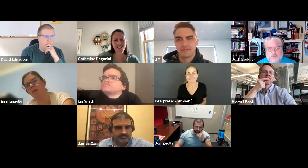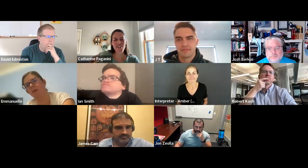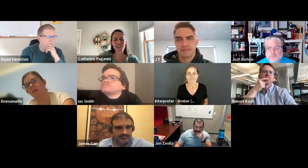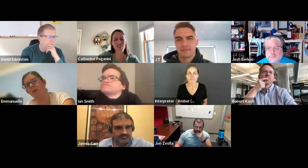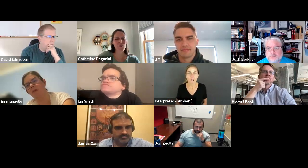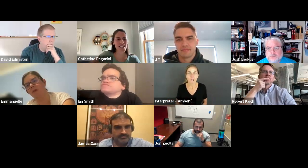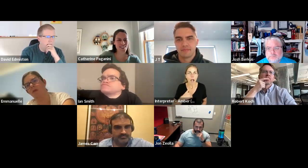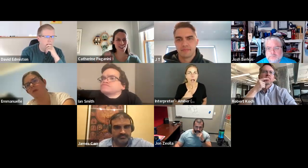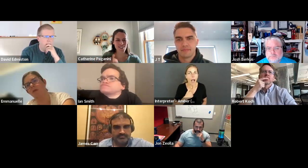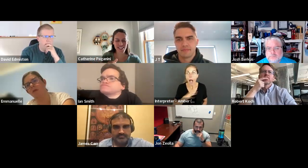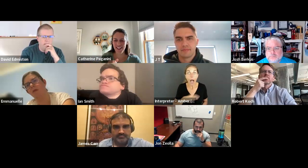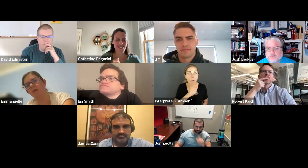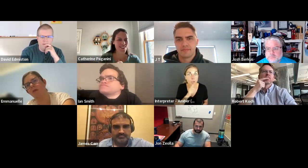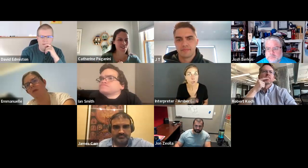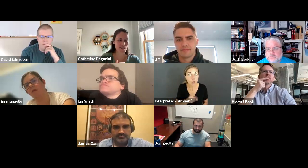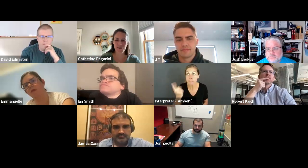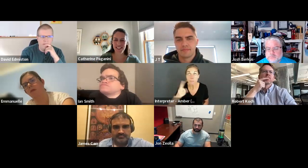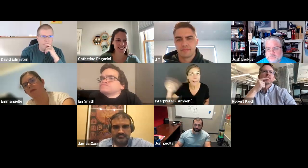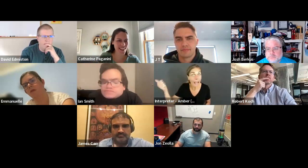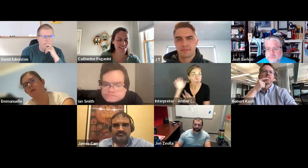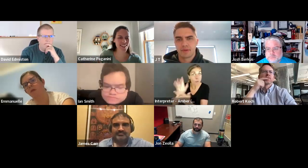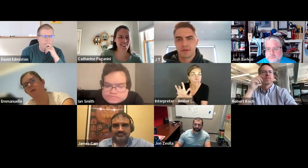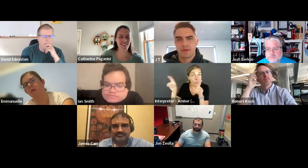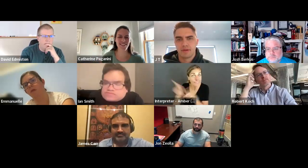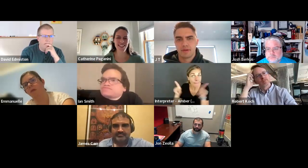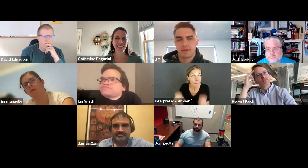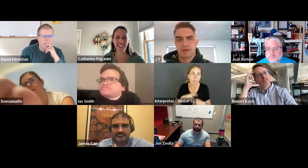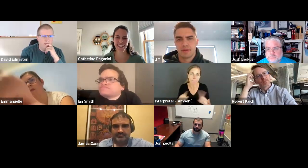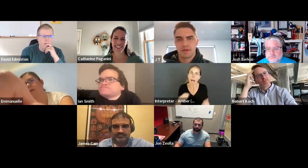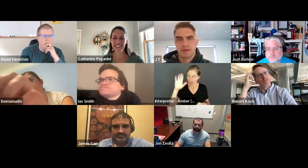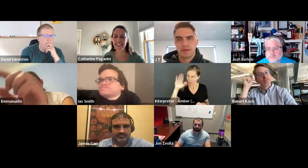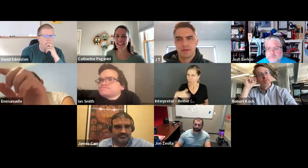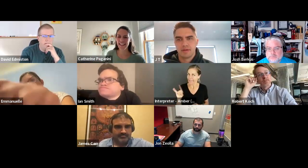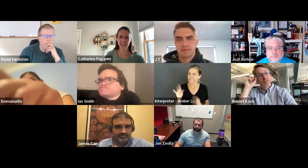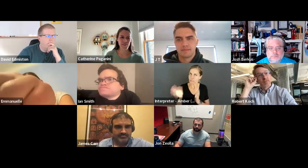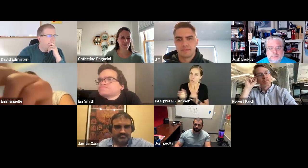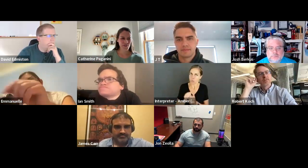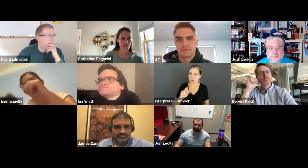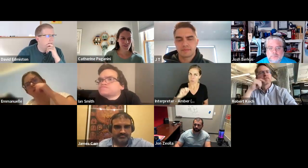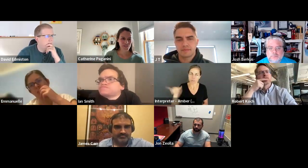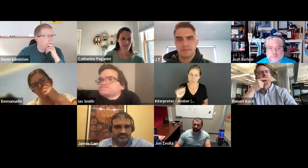Yeah, I wasn't sure if someone else also reached out to the same person, but it's like, because I know I talked to Raja.